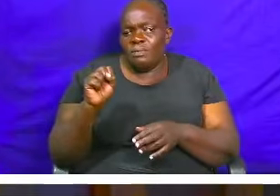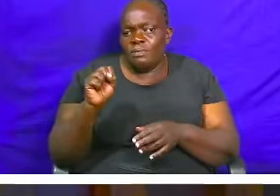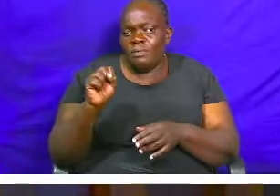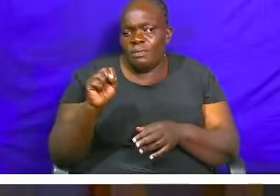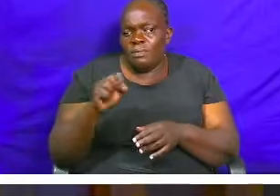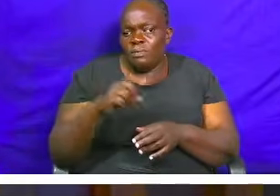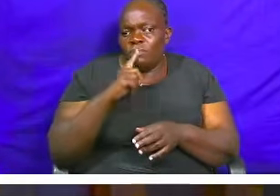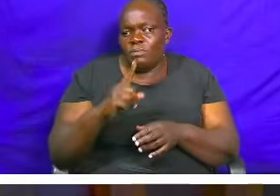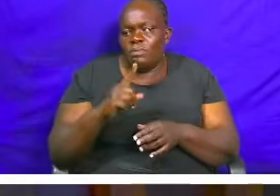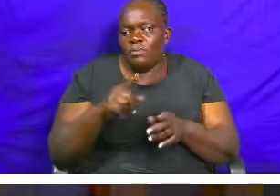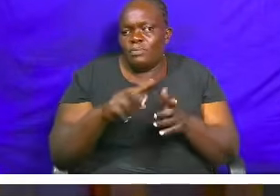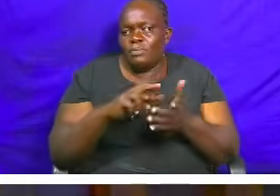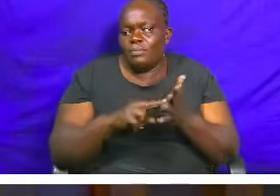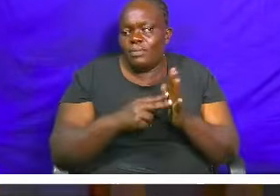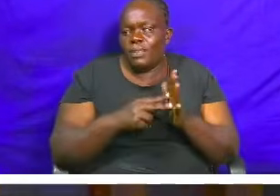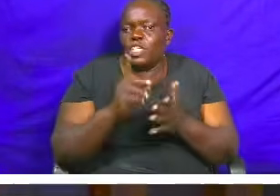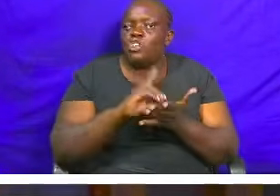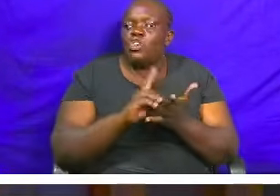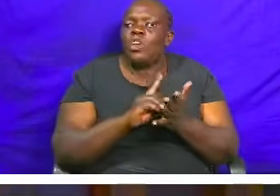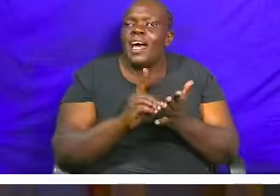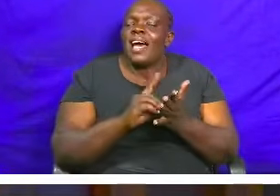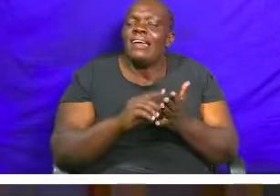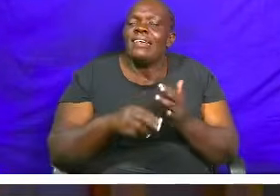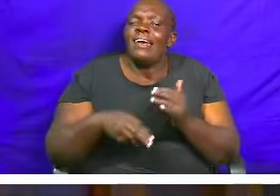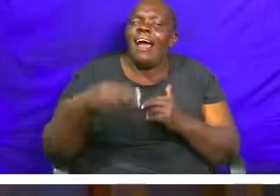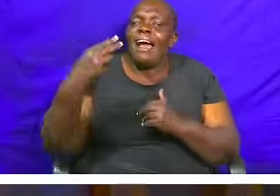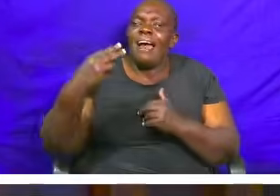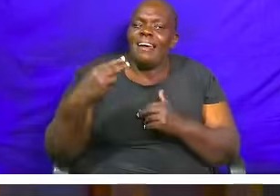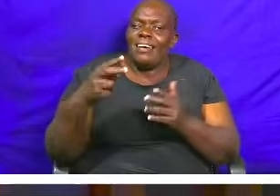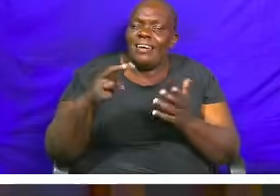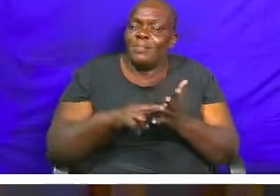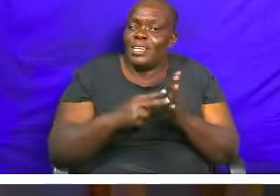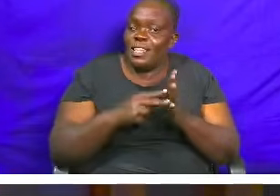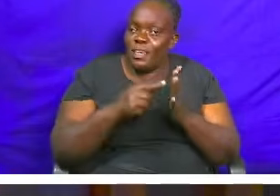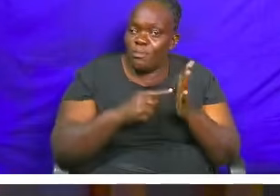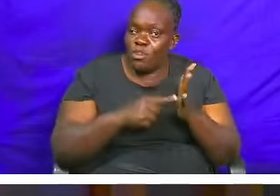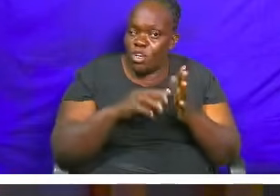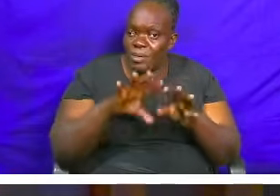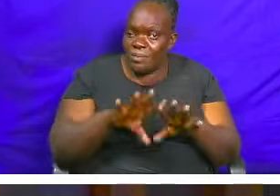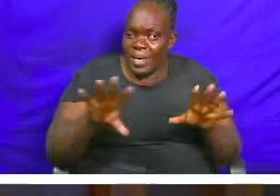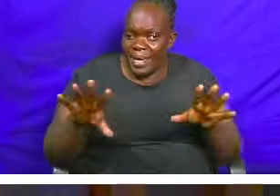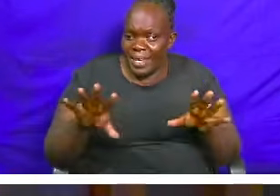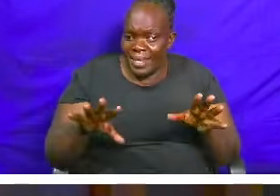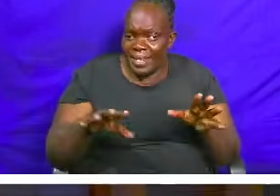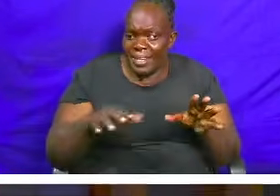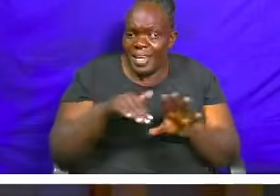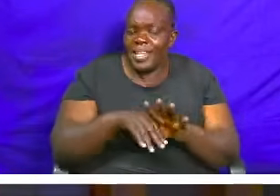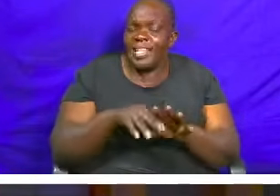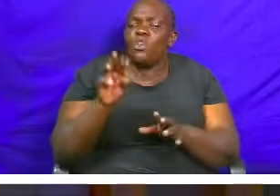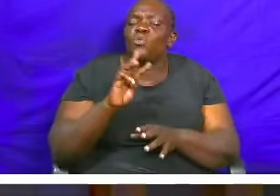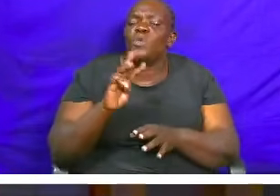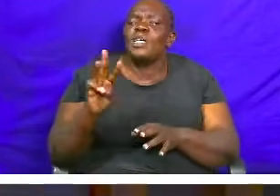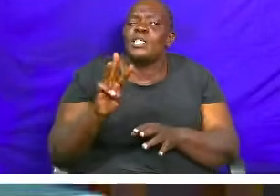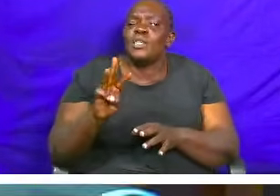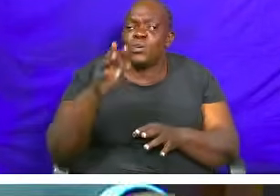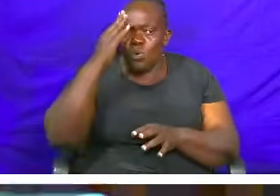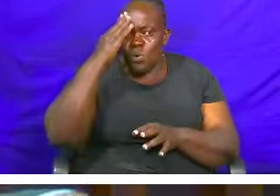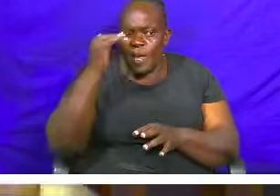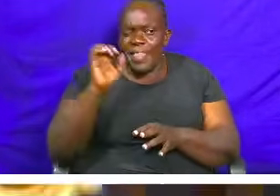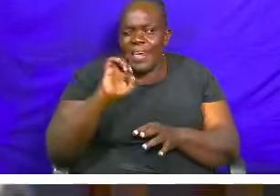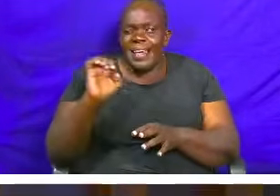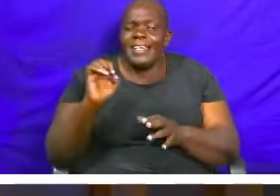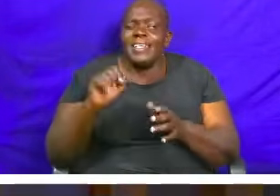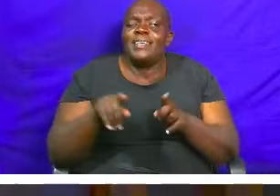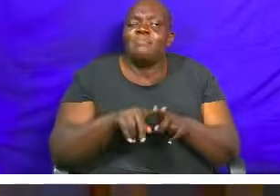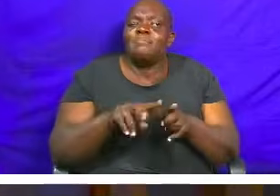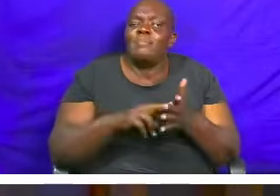there was a mop-up of dollars from the frontier markets, because the investors in the West, because of the risk that frontier